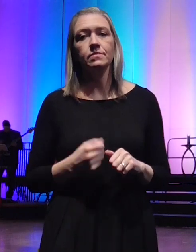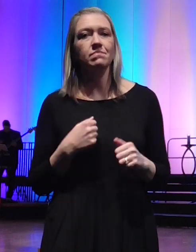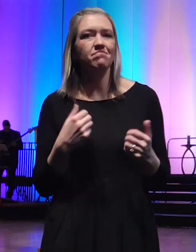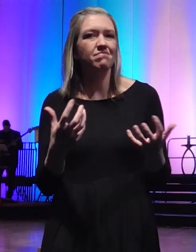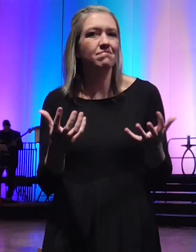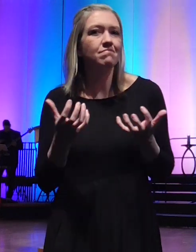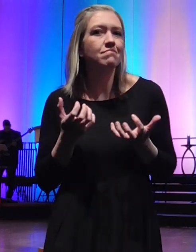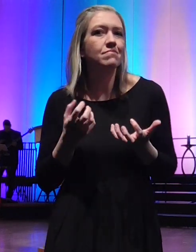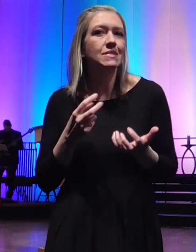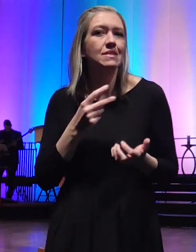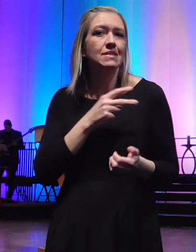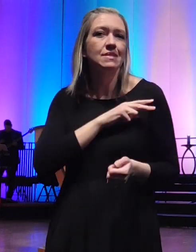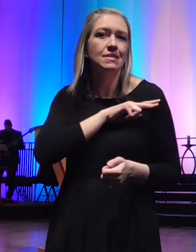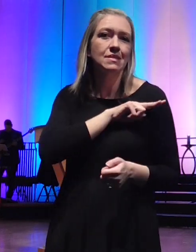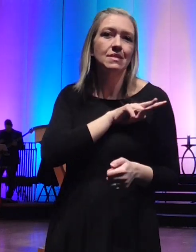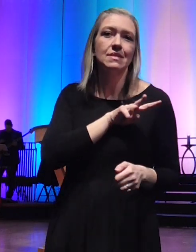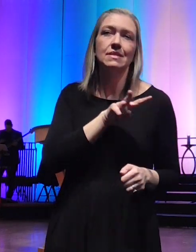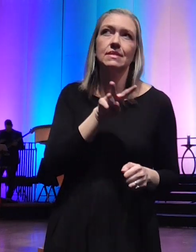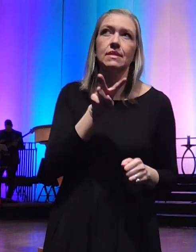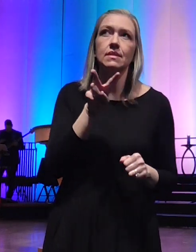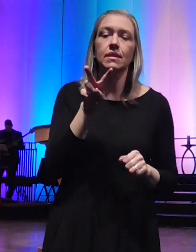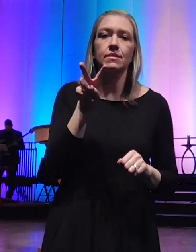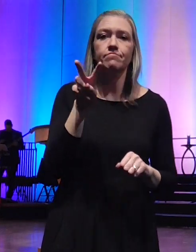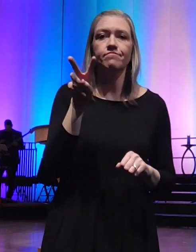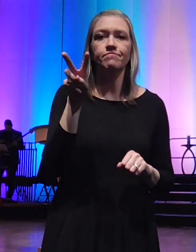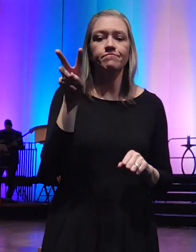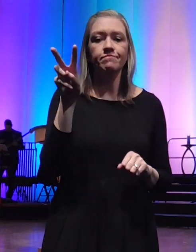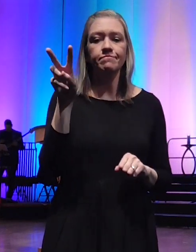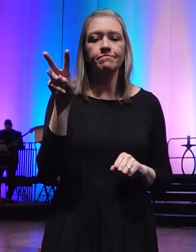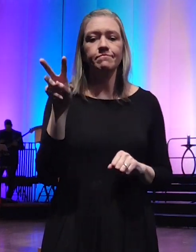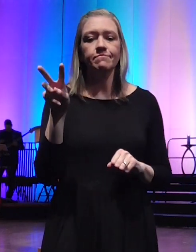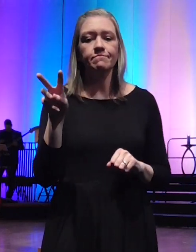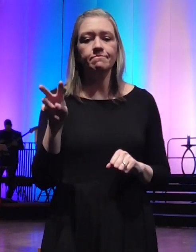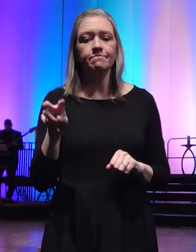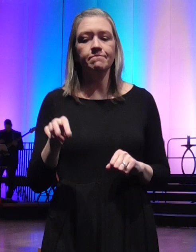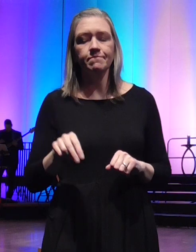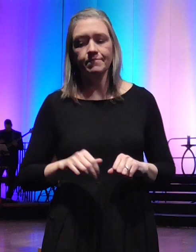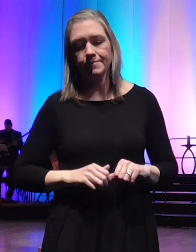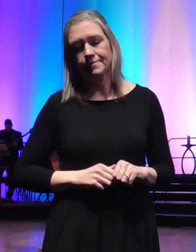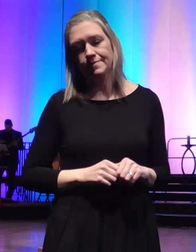I want to see you.